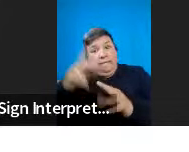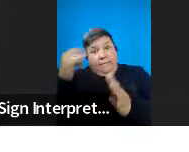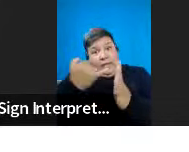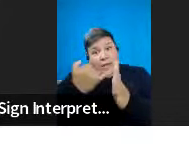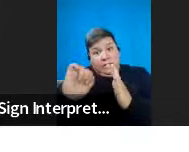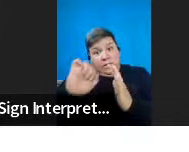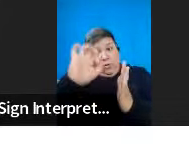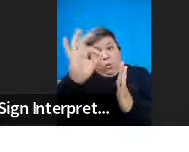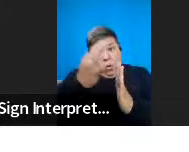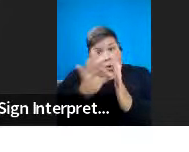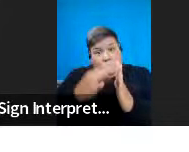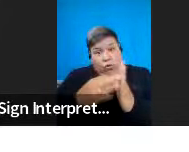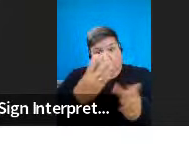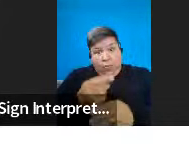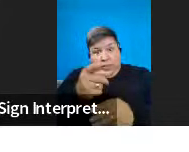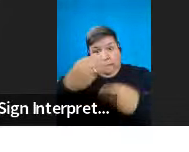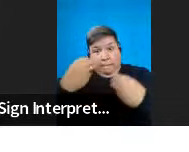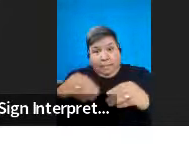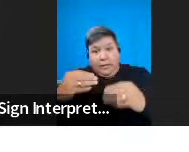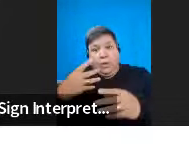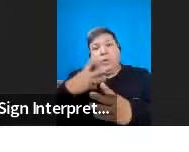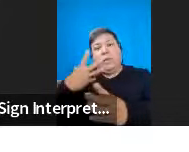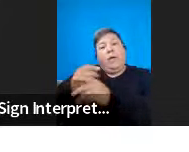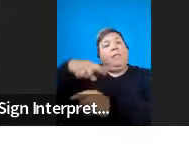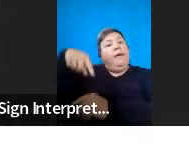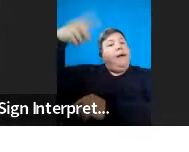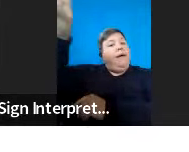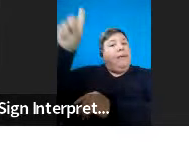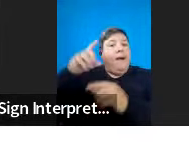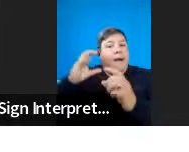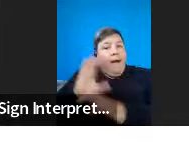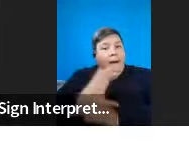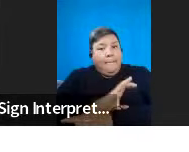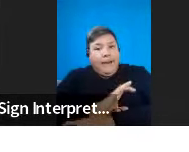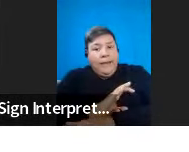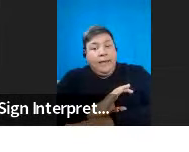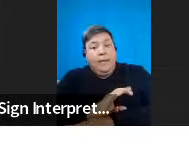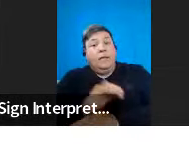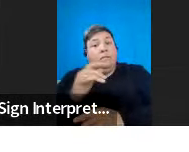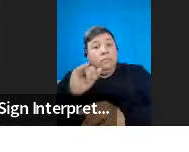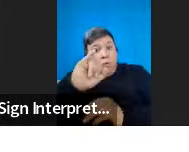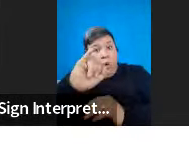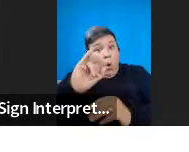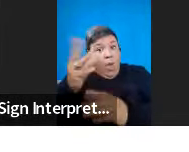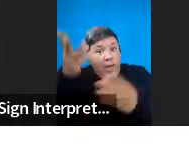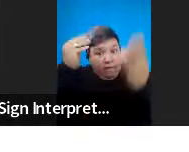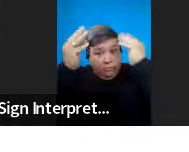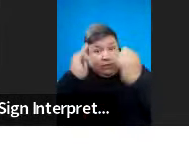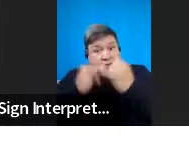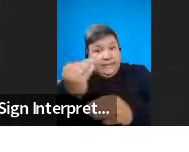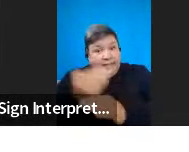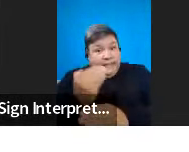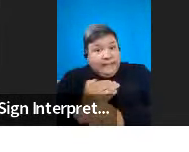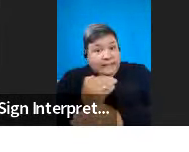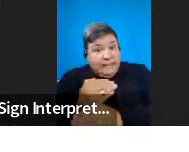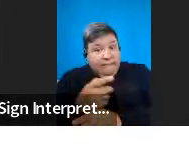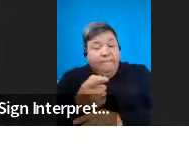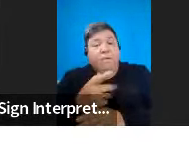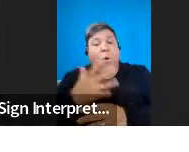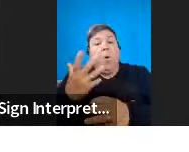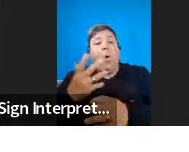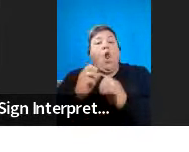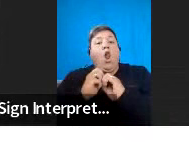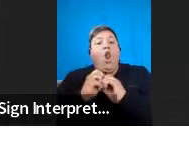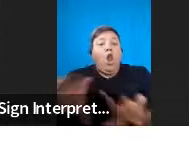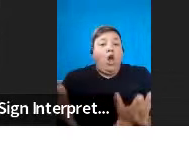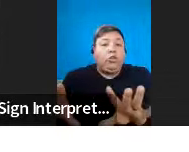may have with you and they want to go work with another company, is that information still safe? Is that information not going to be found wanting